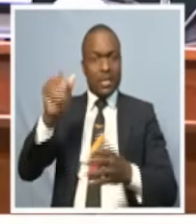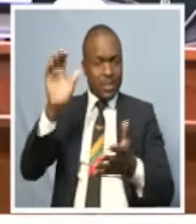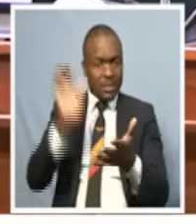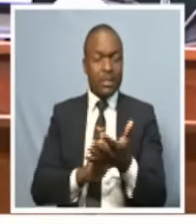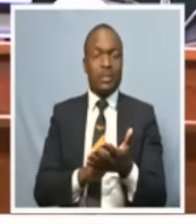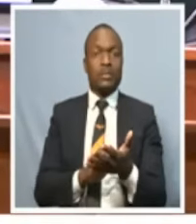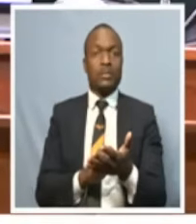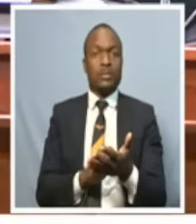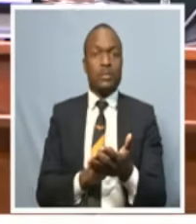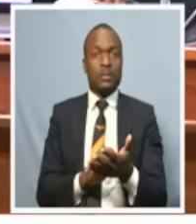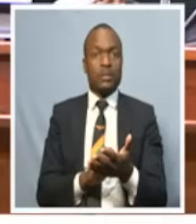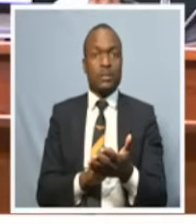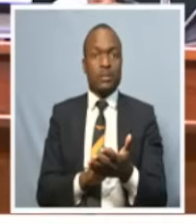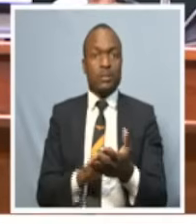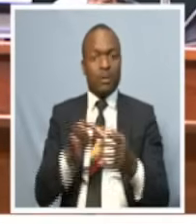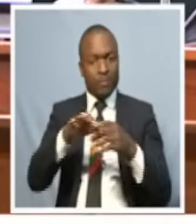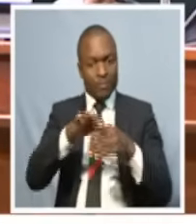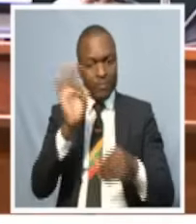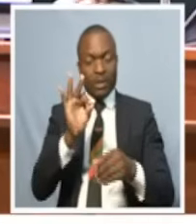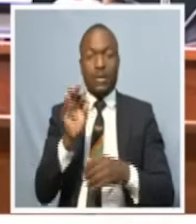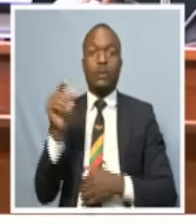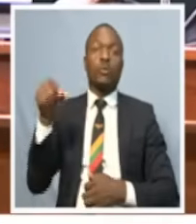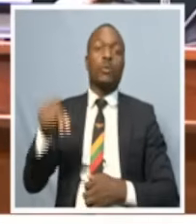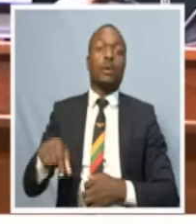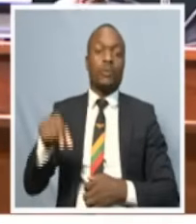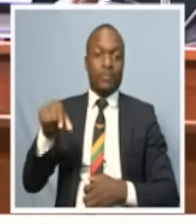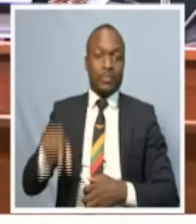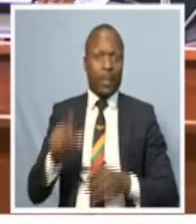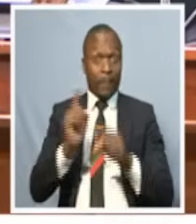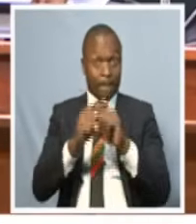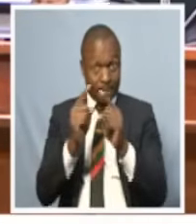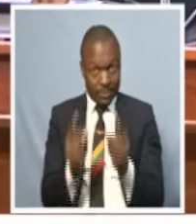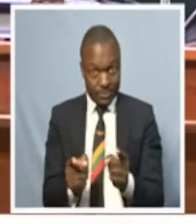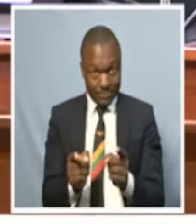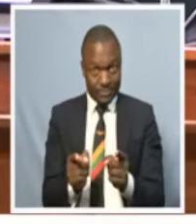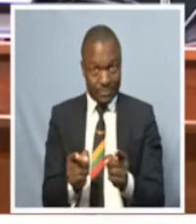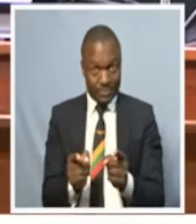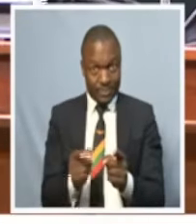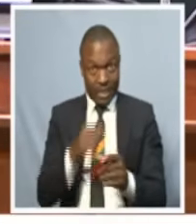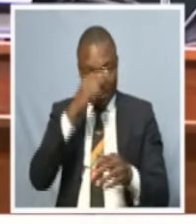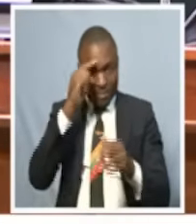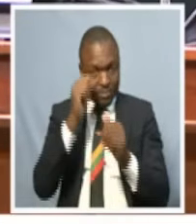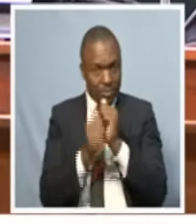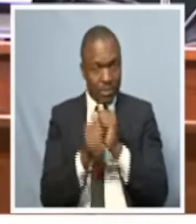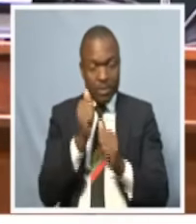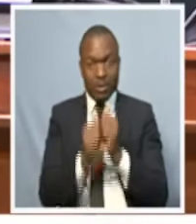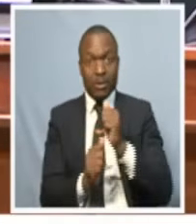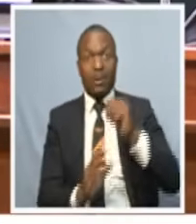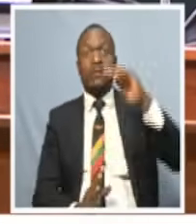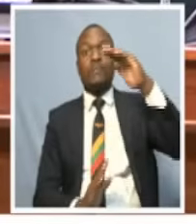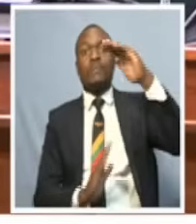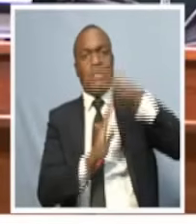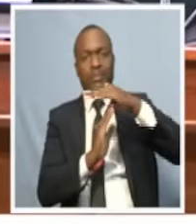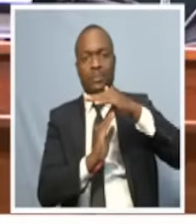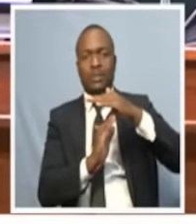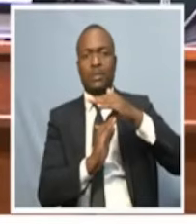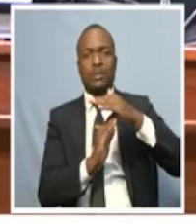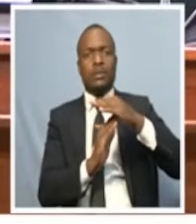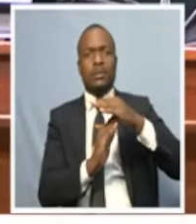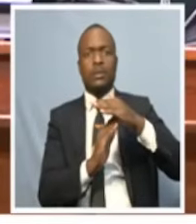candidates were found to be eligible. However, due to limited vacancies at the